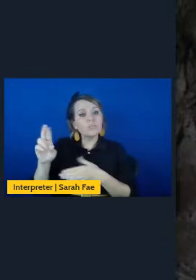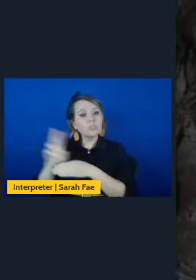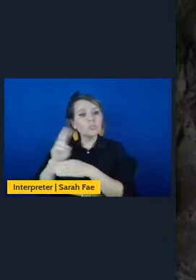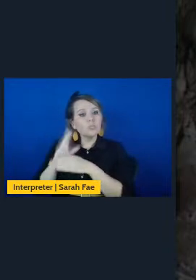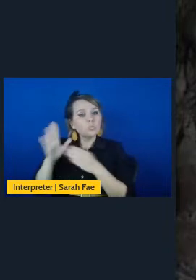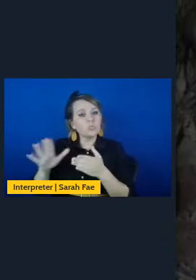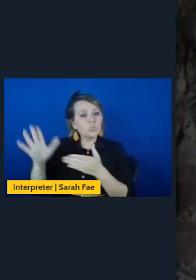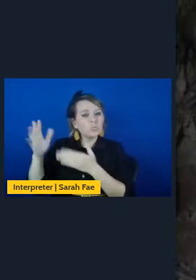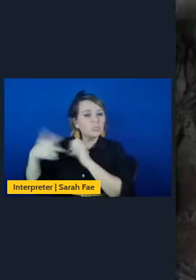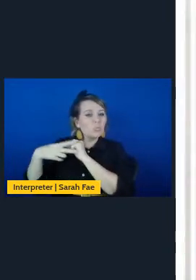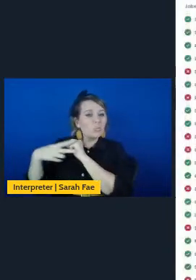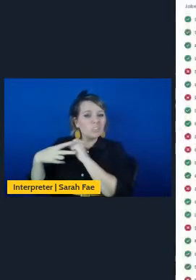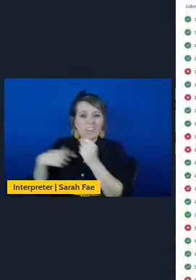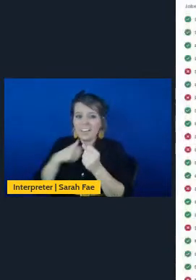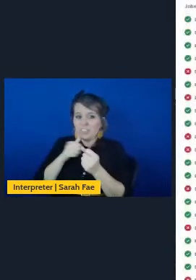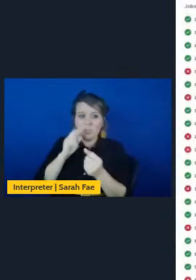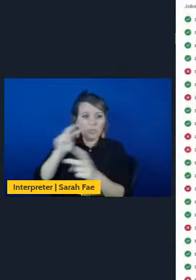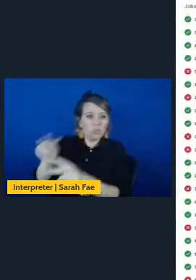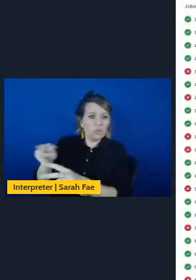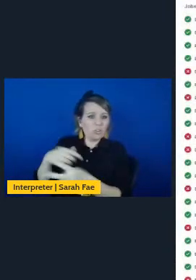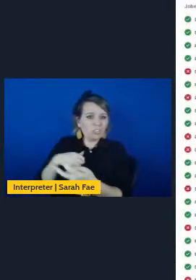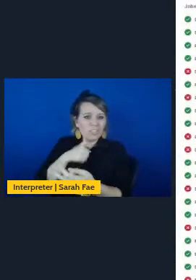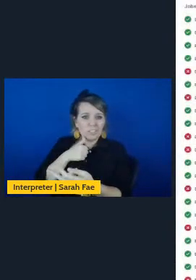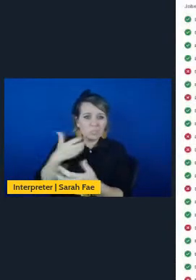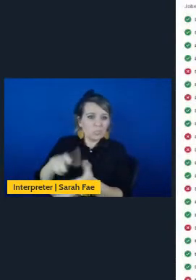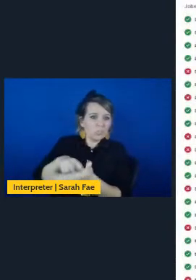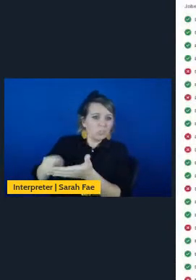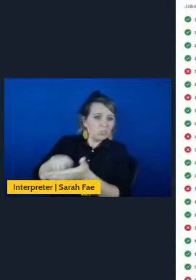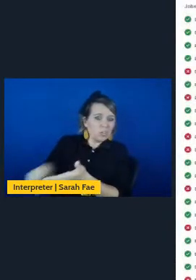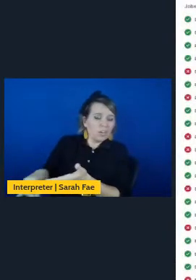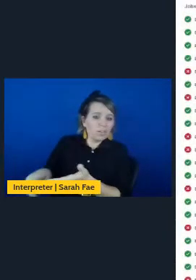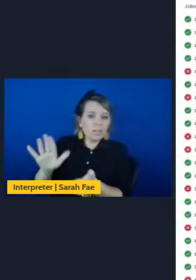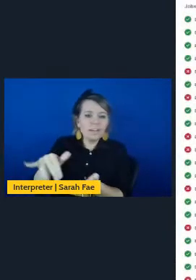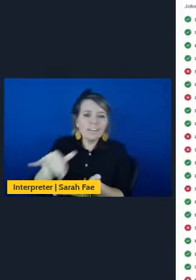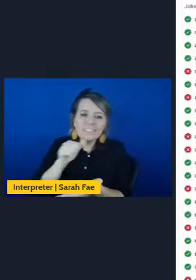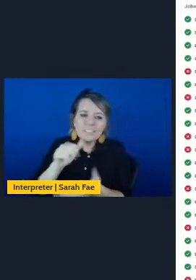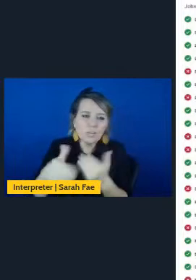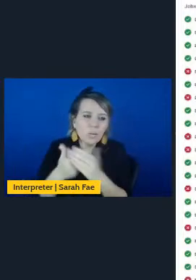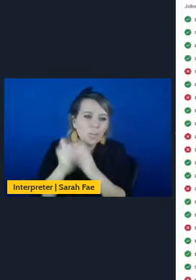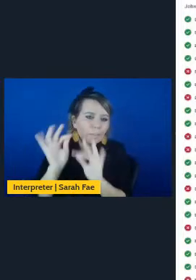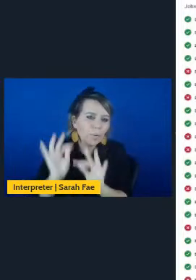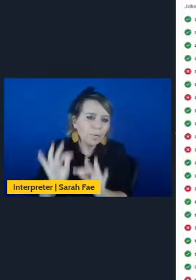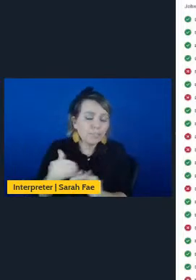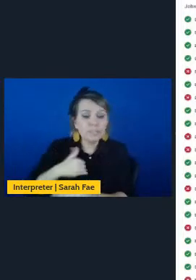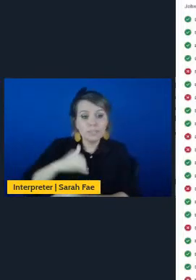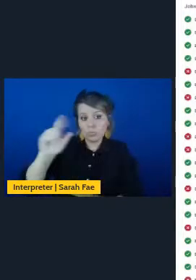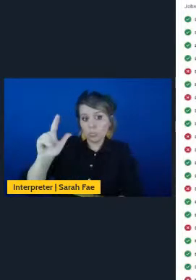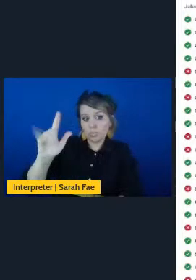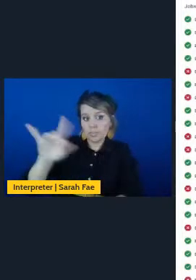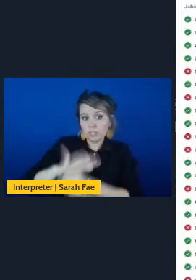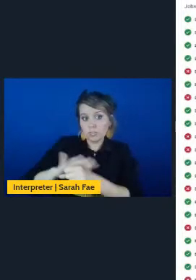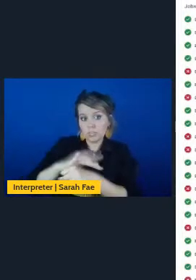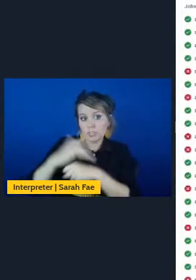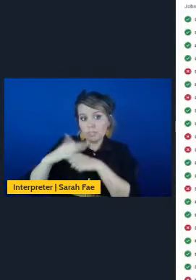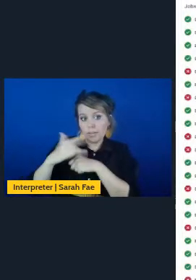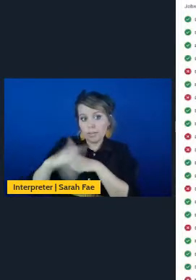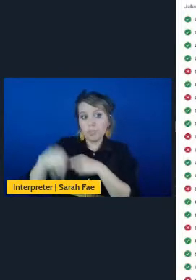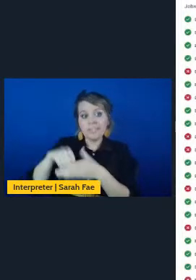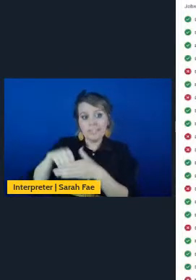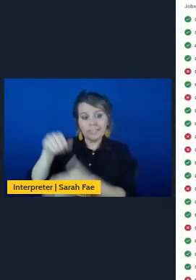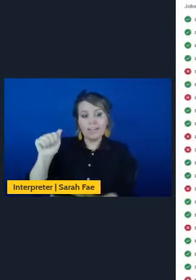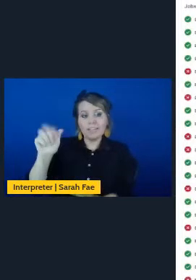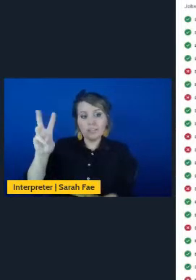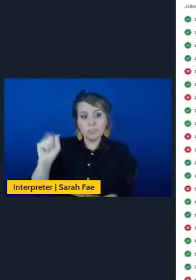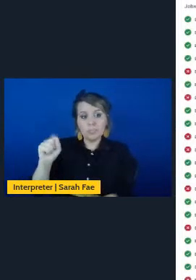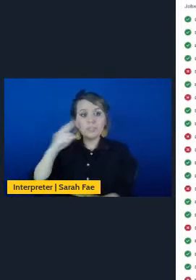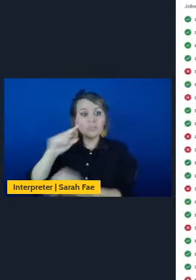know what's going on. And yet, it's not all roses. There are 28 regions available within AWS for